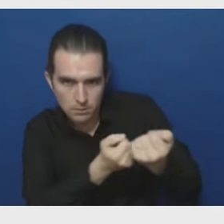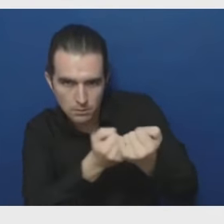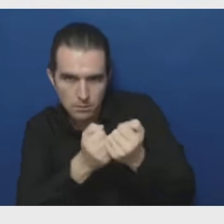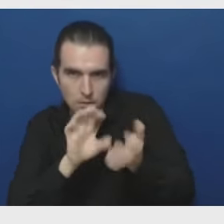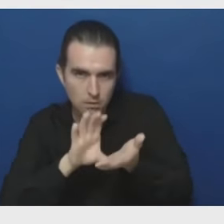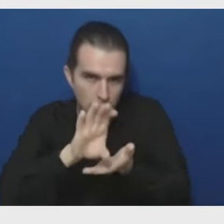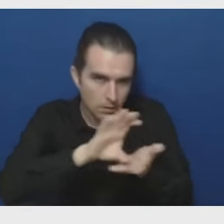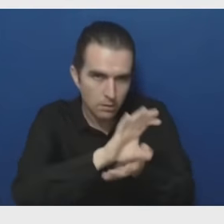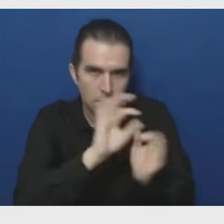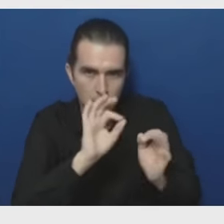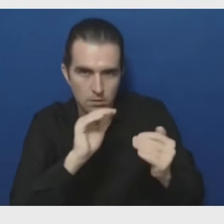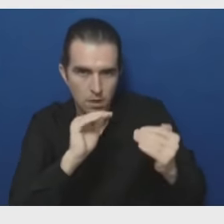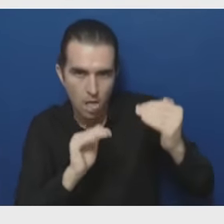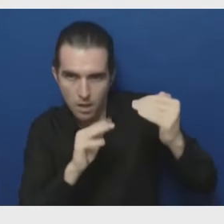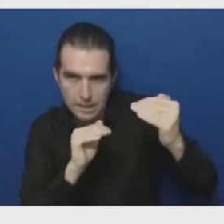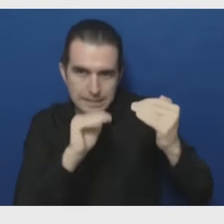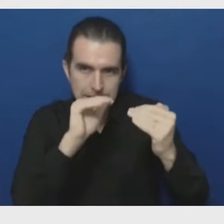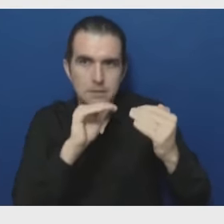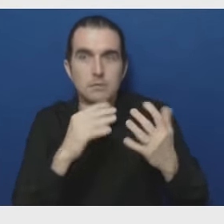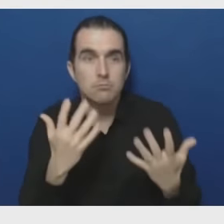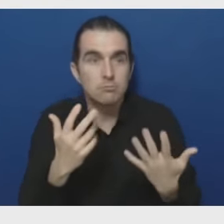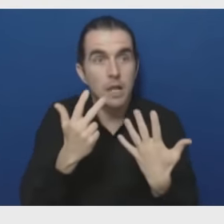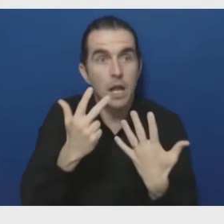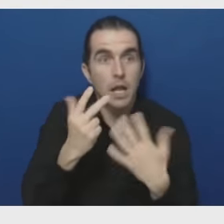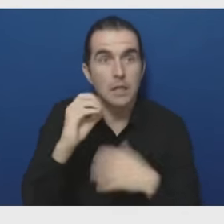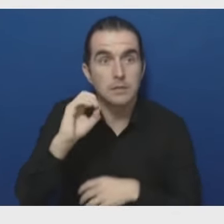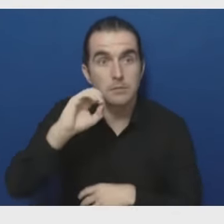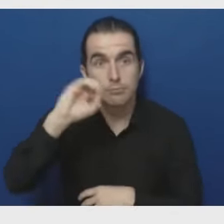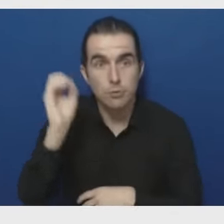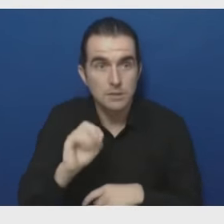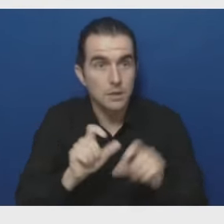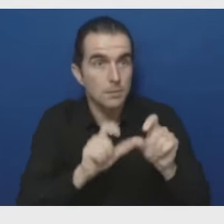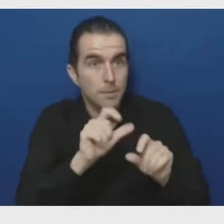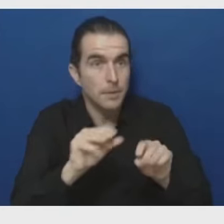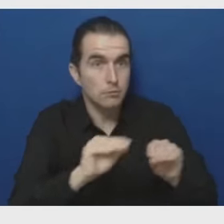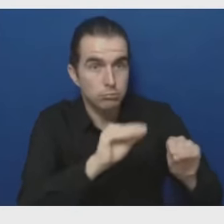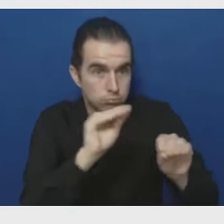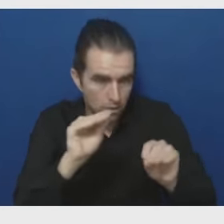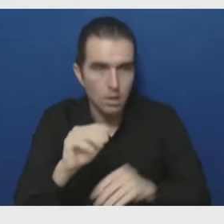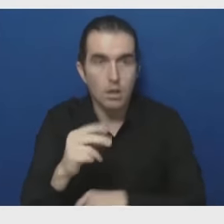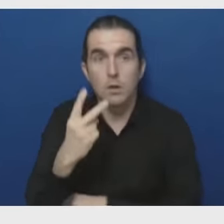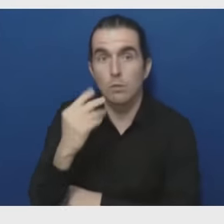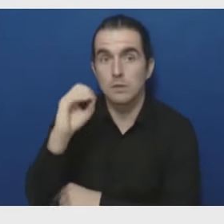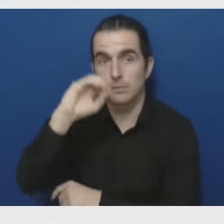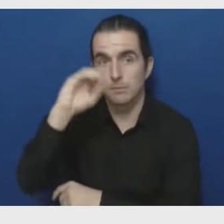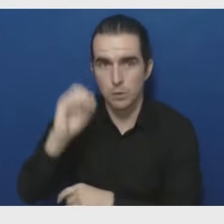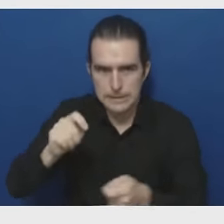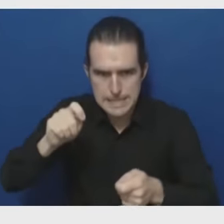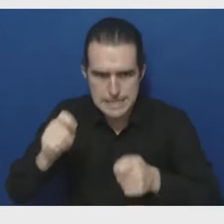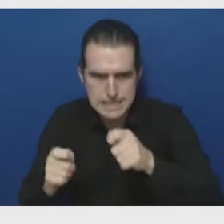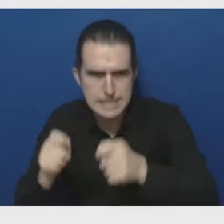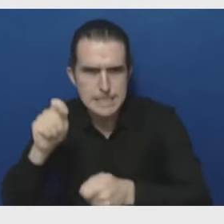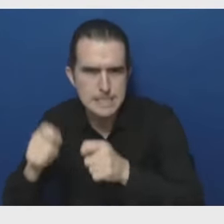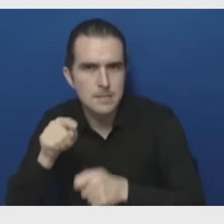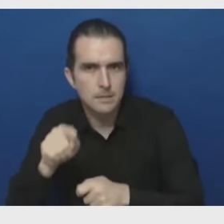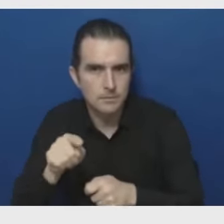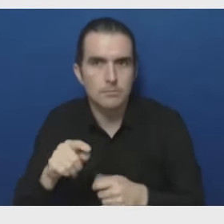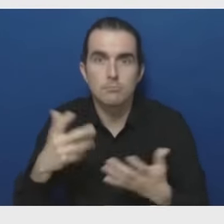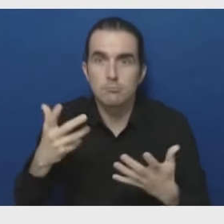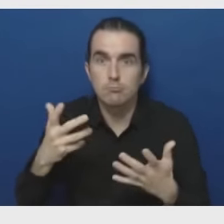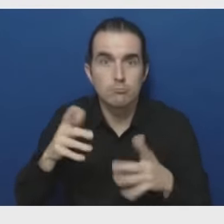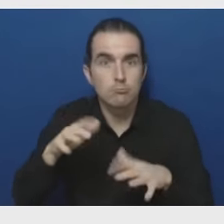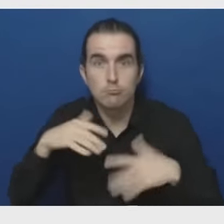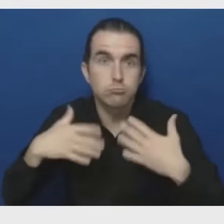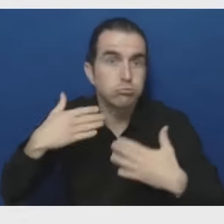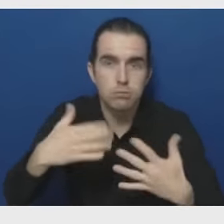being provided. And this is always not helpful. As a matter of fact, this is a justice issue again. So we would want life communities